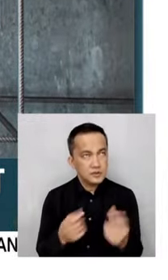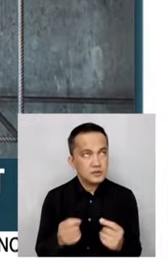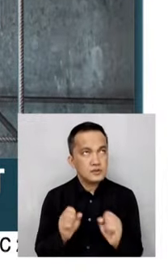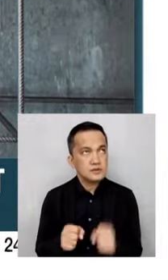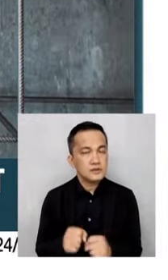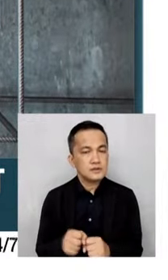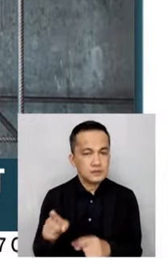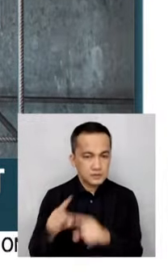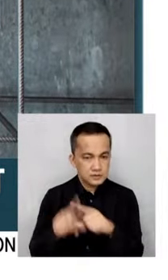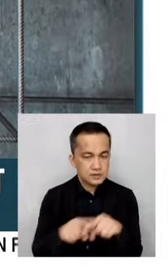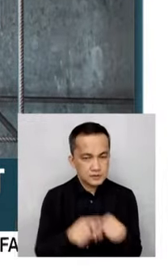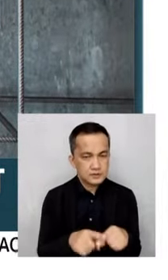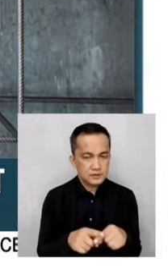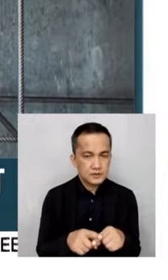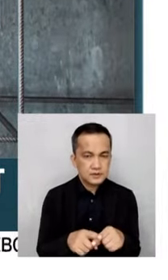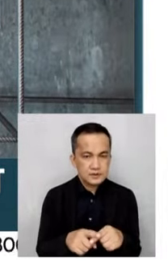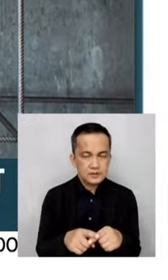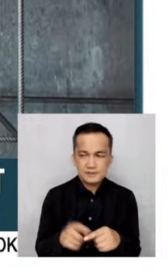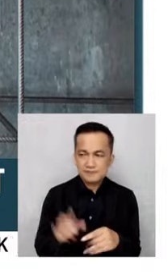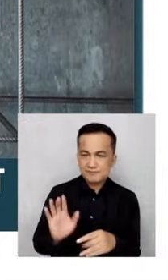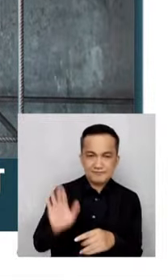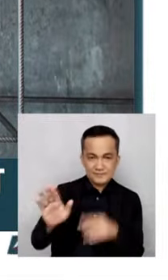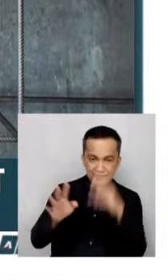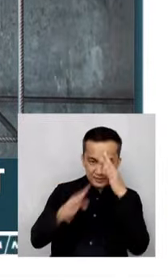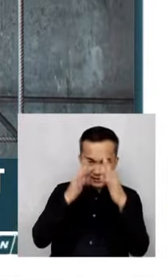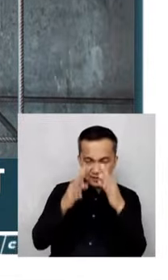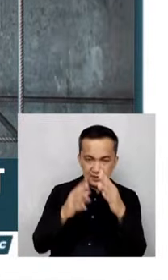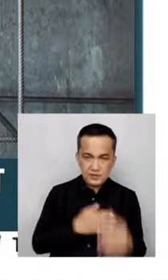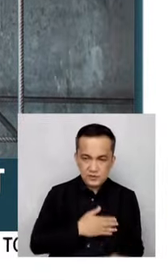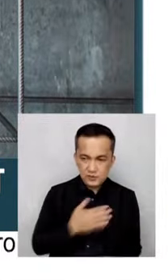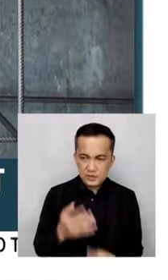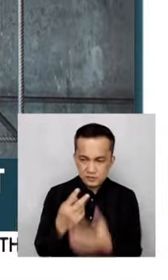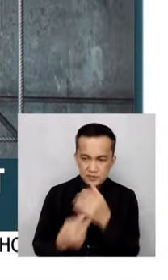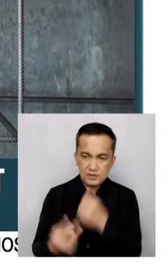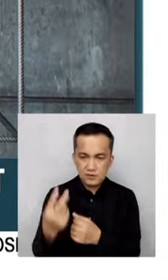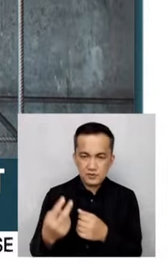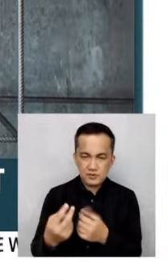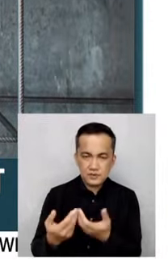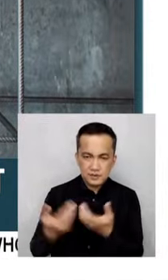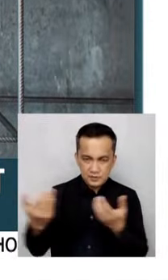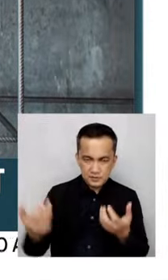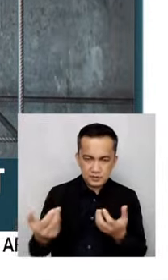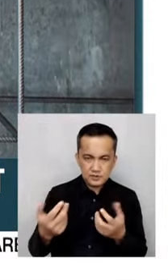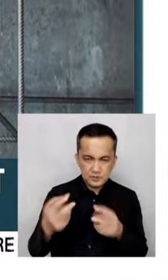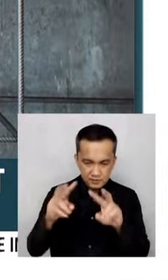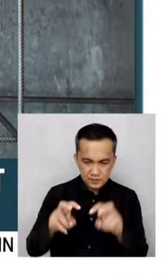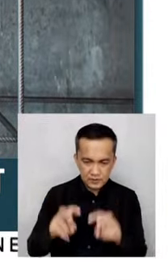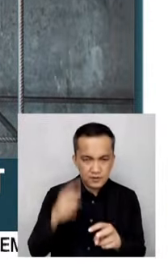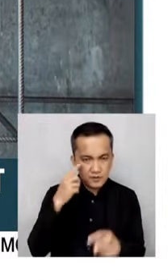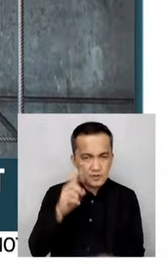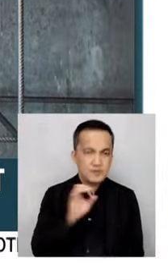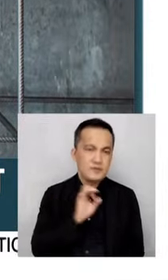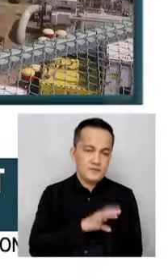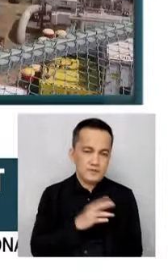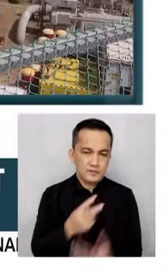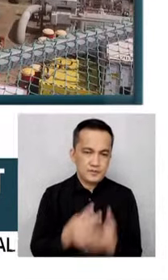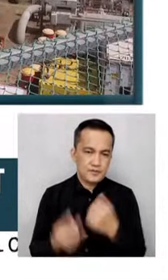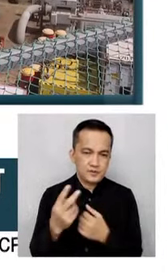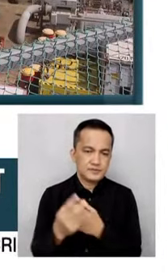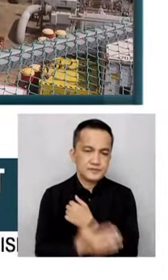will depend now on the creativity and the willingness of both parties to really explore for the benefit of both